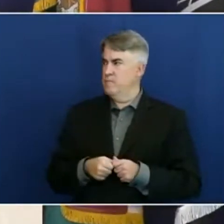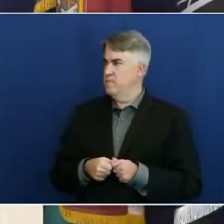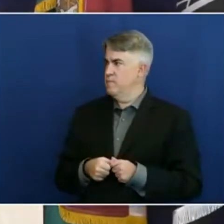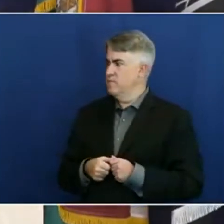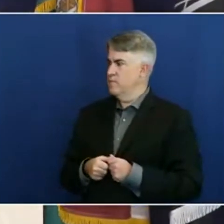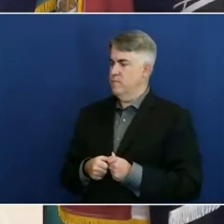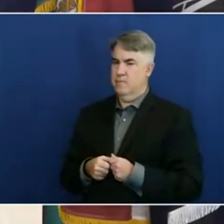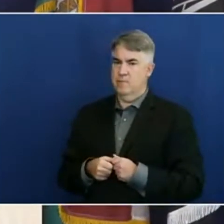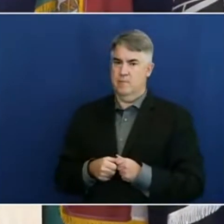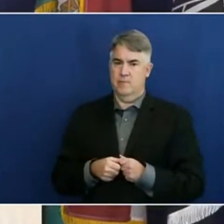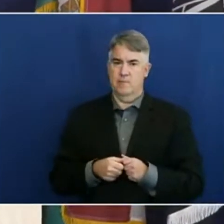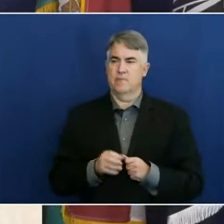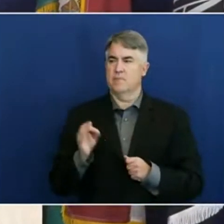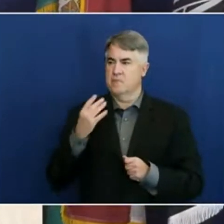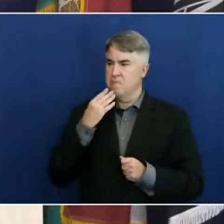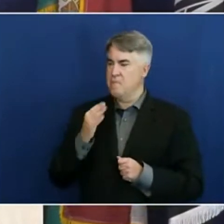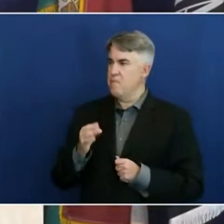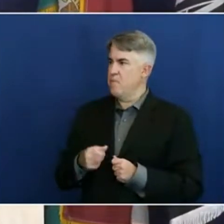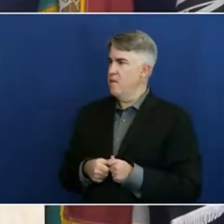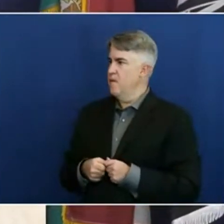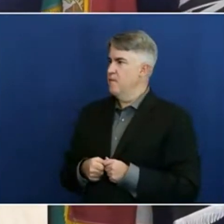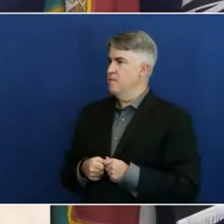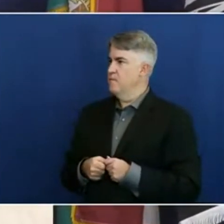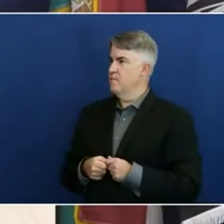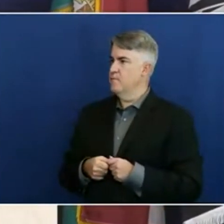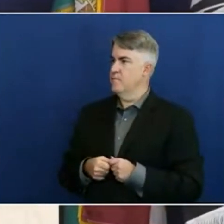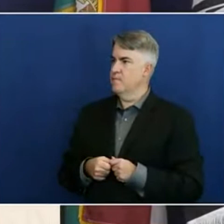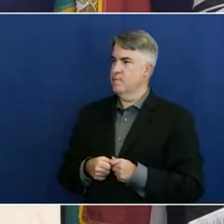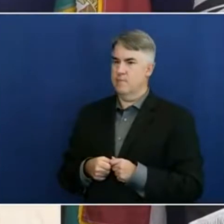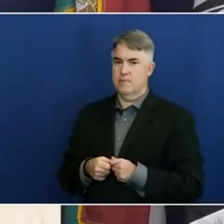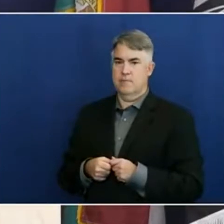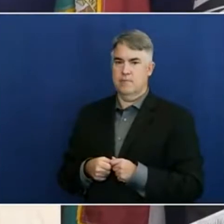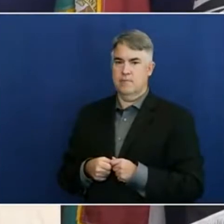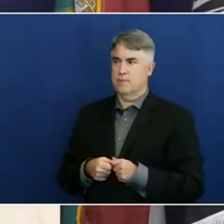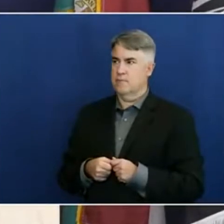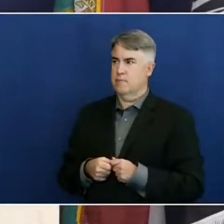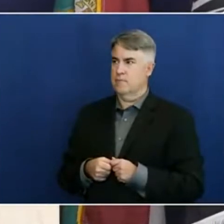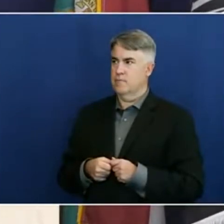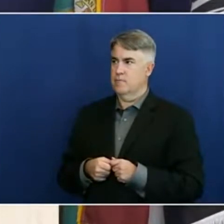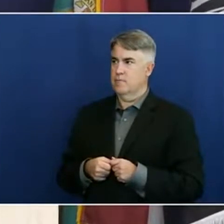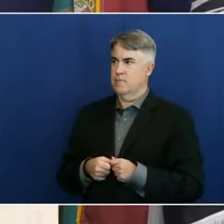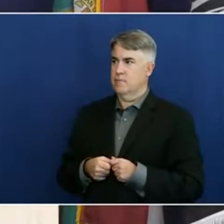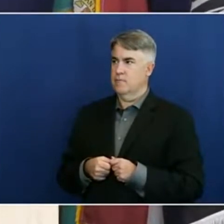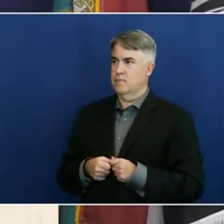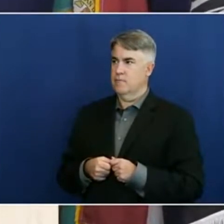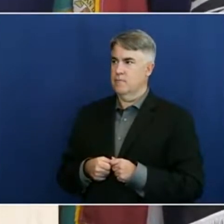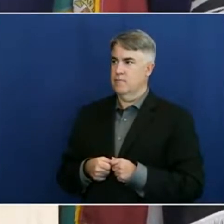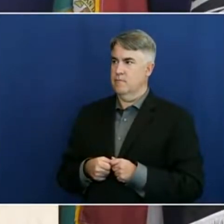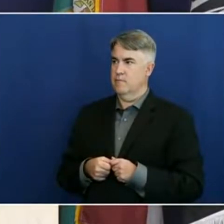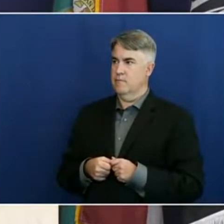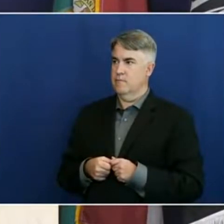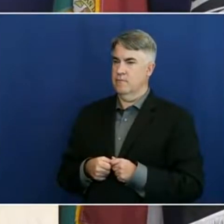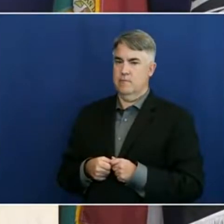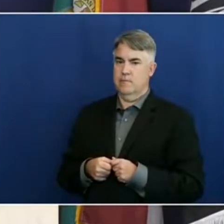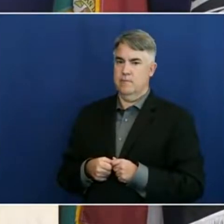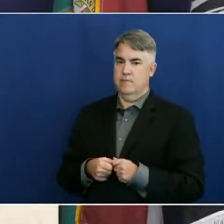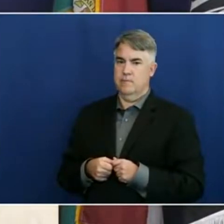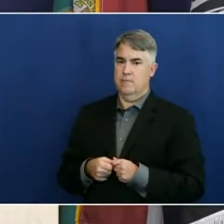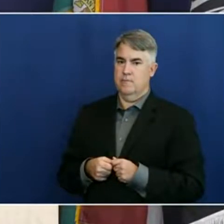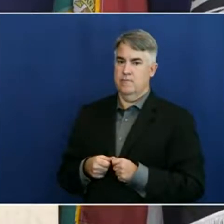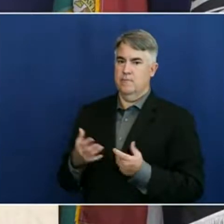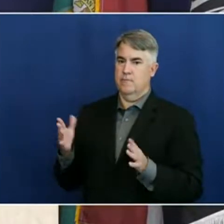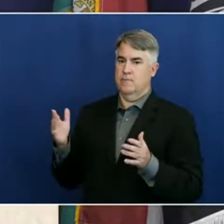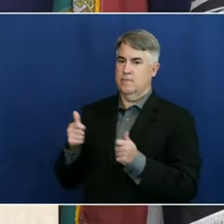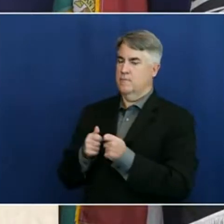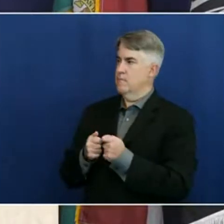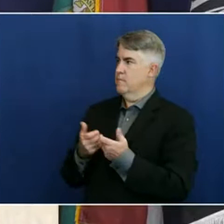Thank you, Dr. Shah. Next one. For text questions for today. What's that? This is it for text message questions for today. That's it.